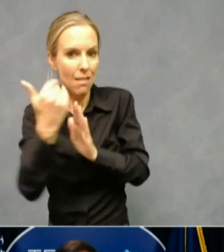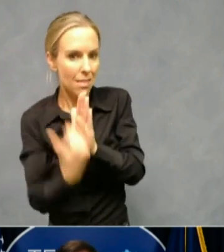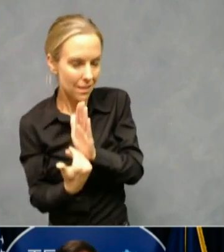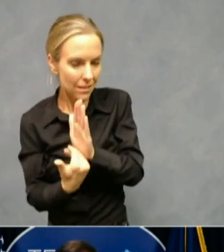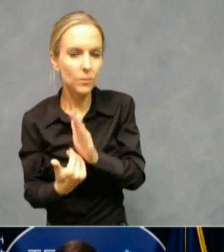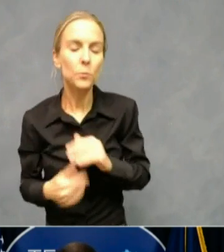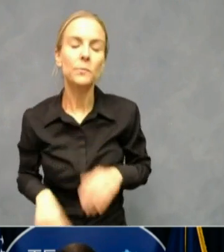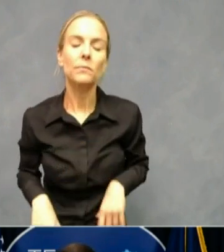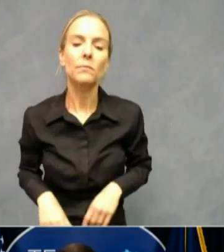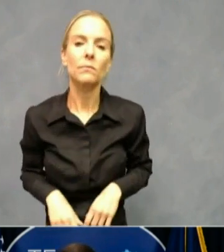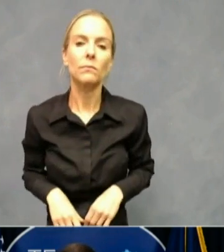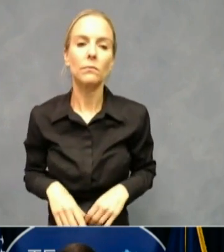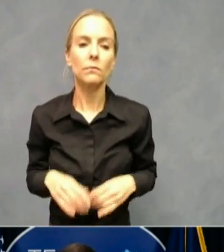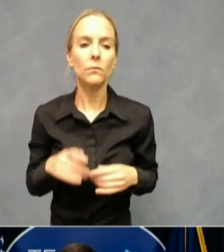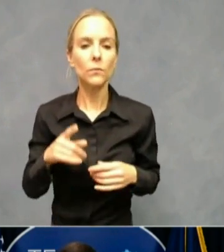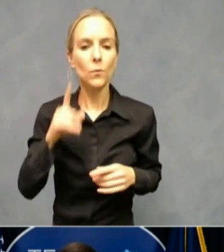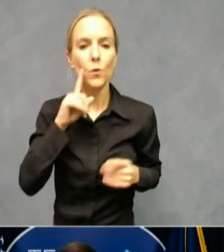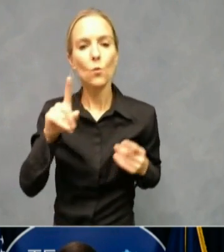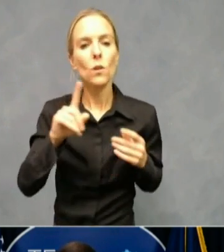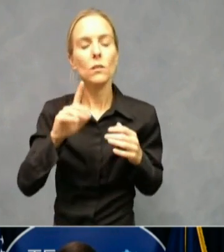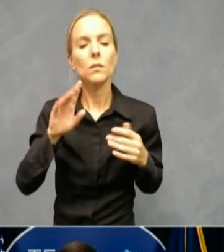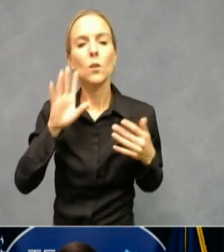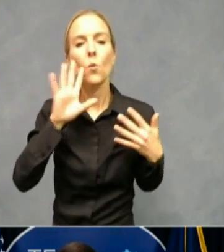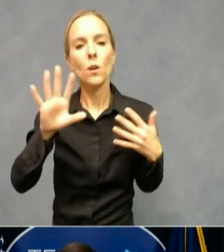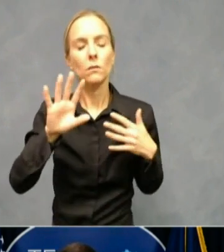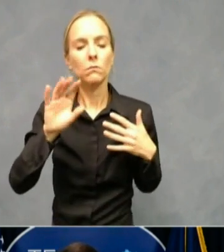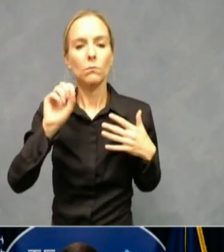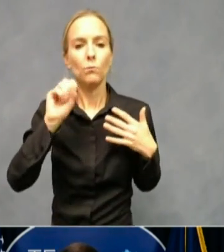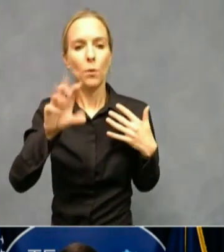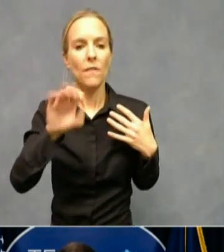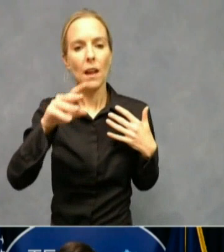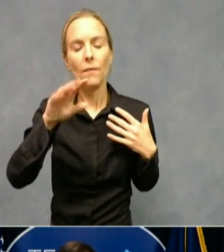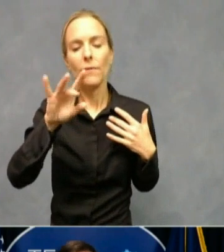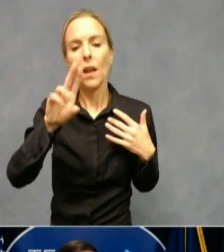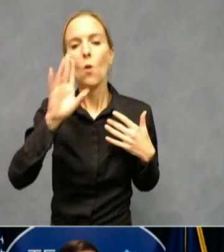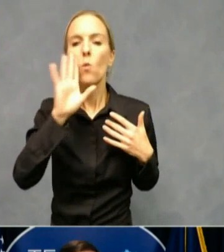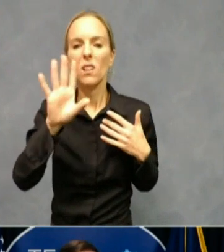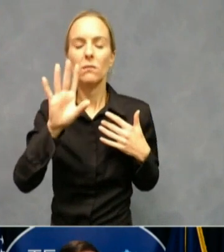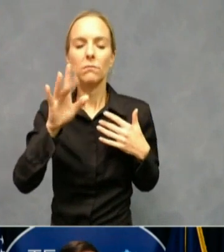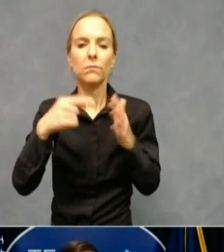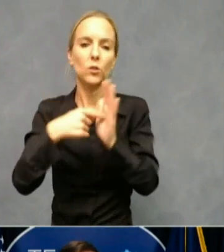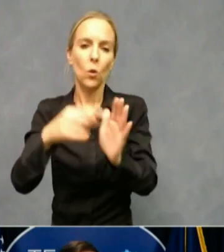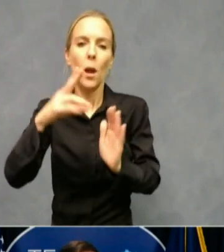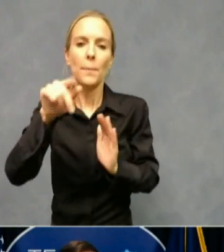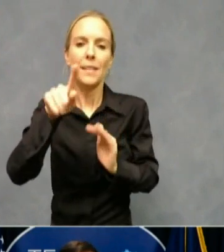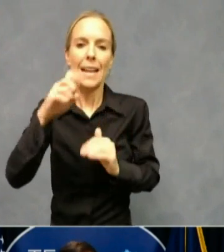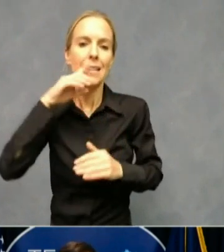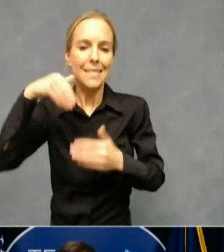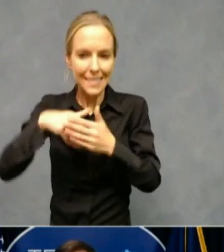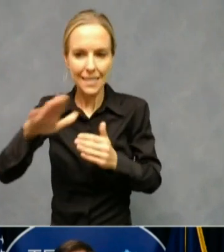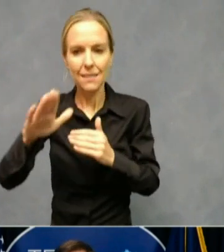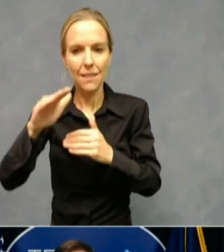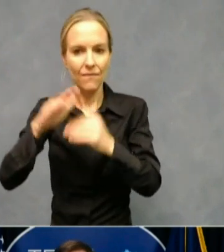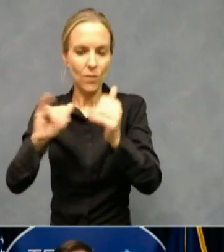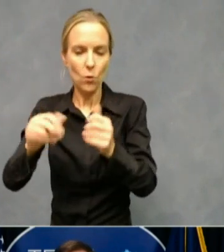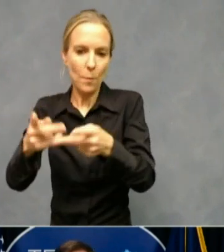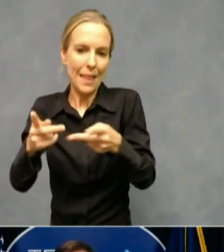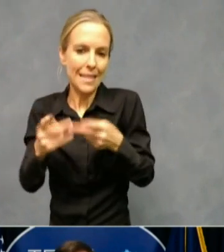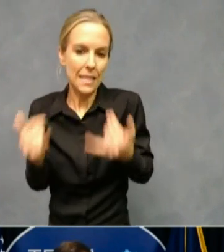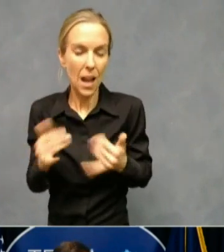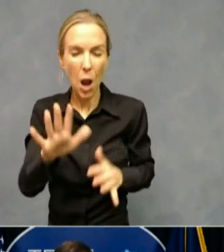especially the amount of testing that we're doing in the facilities right now. But I don't want to sugarcoat it. If we have a red